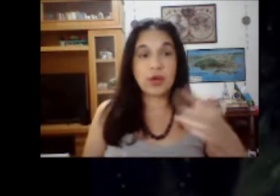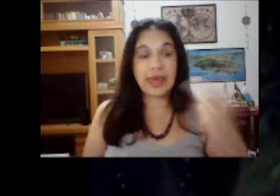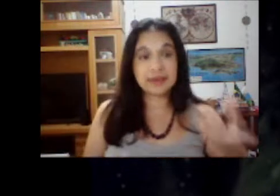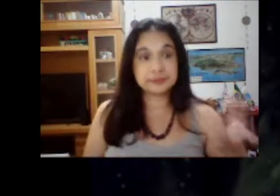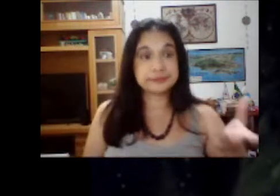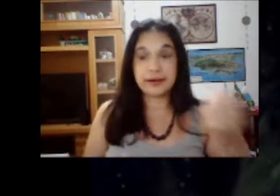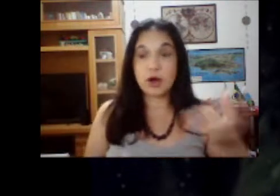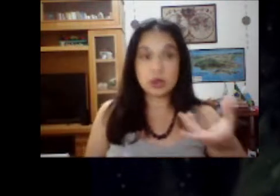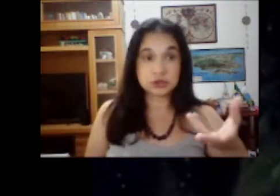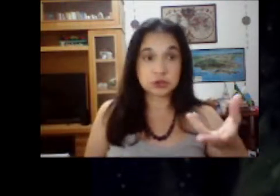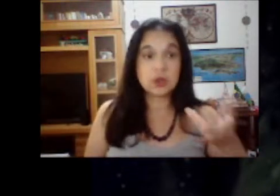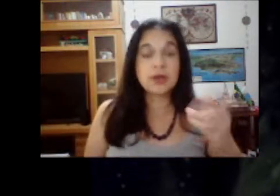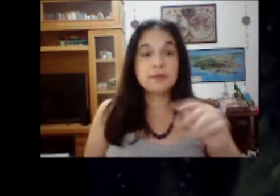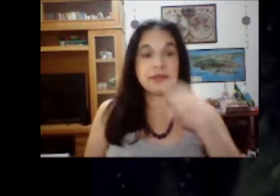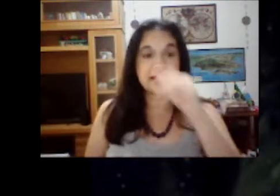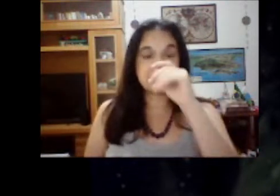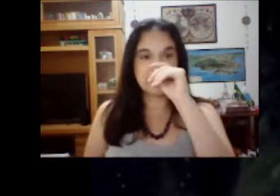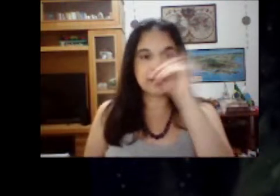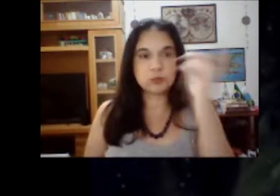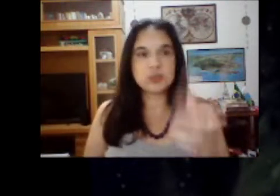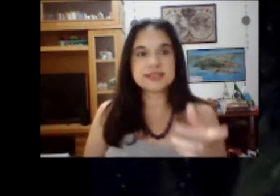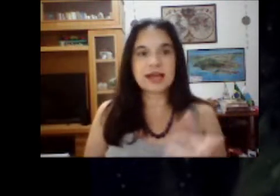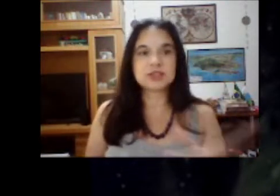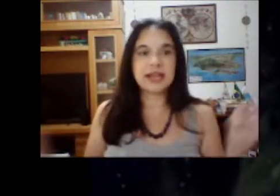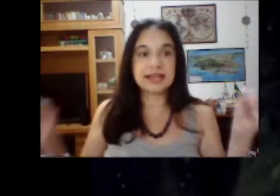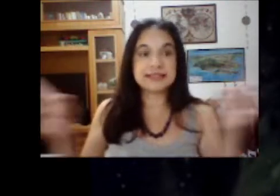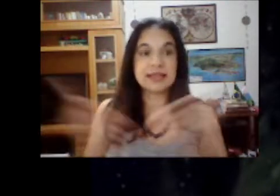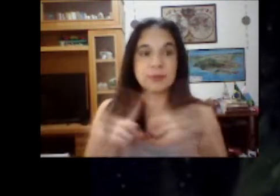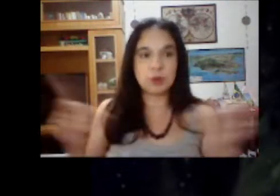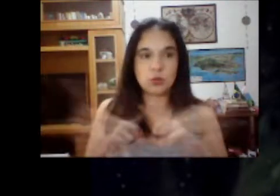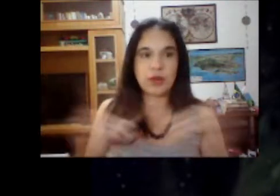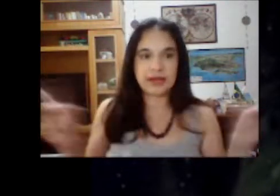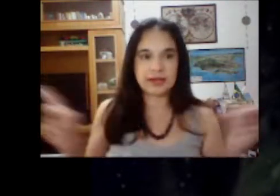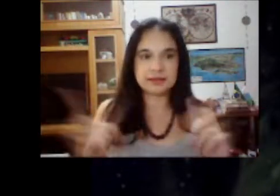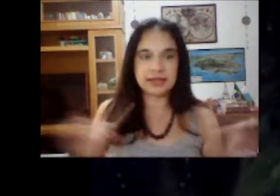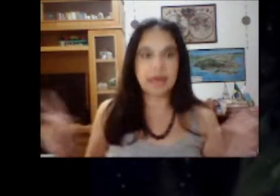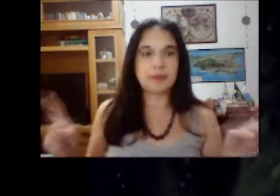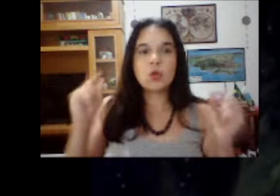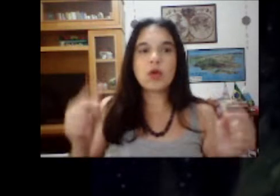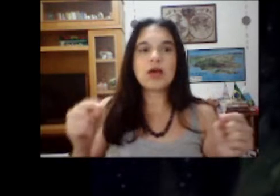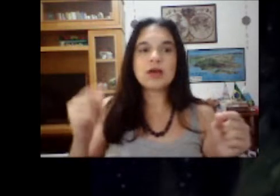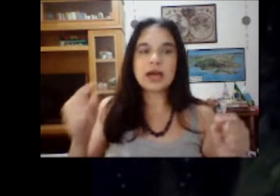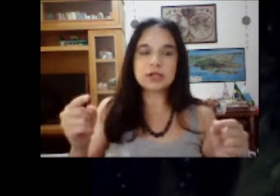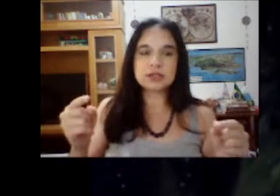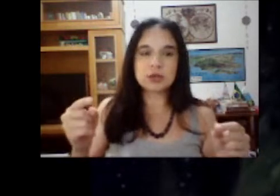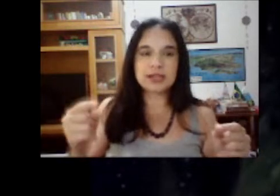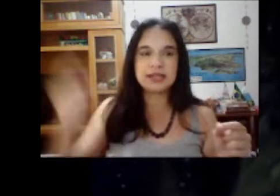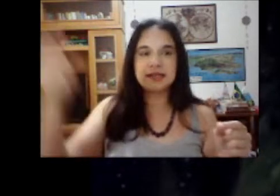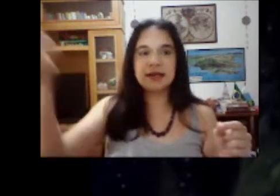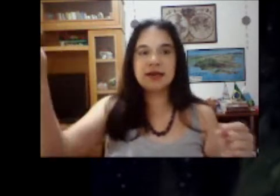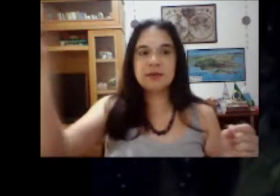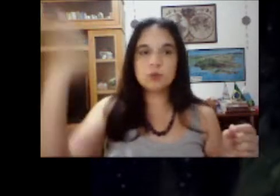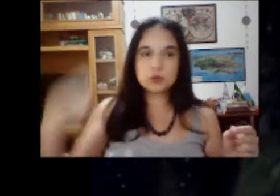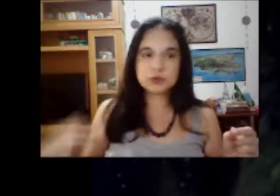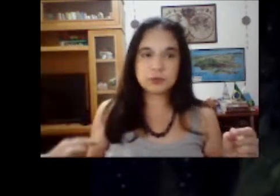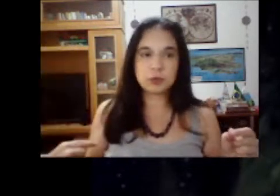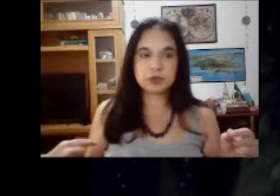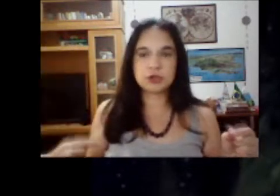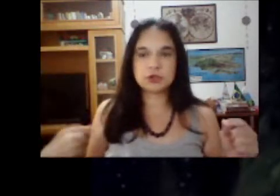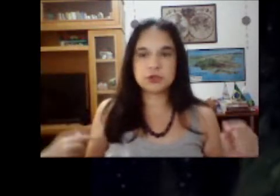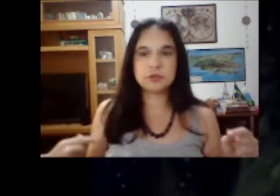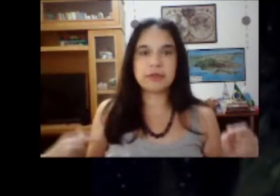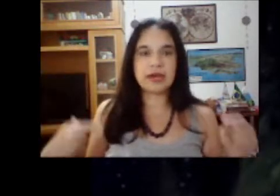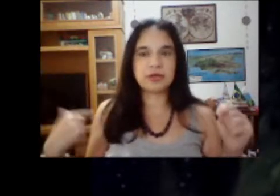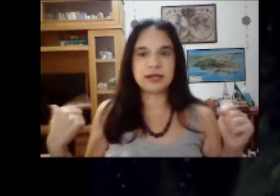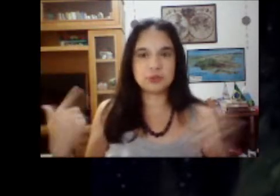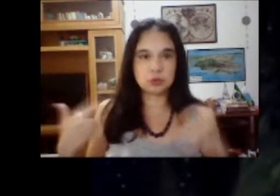happened. And also because it was actually a double wedding that happened. While Carlota Joaquina moved to